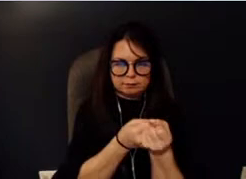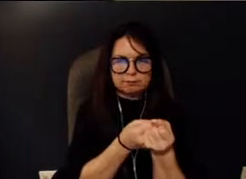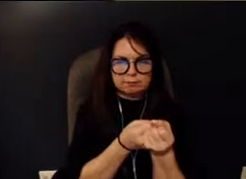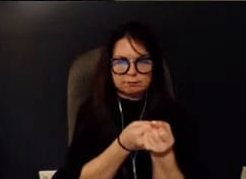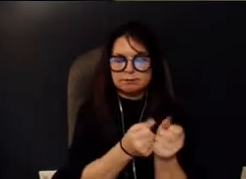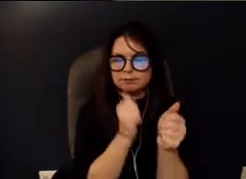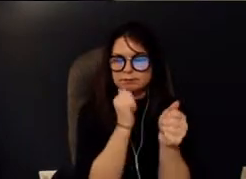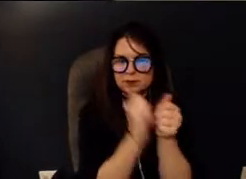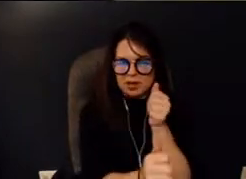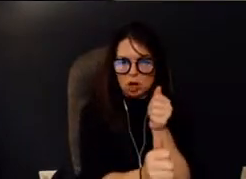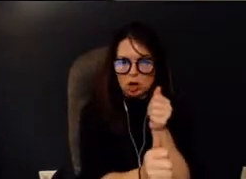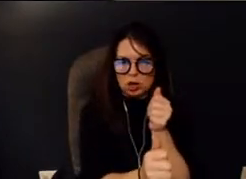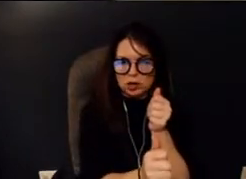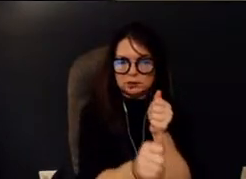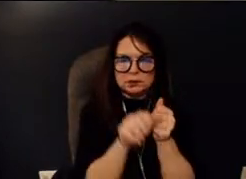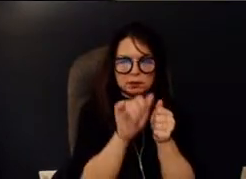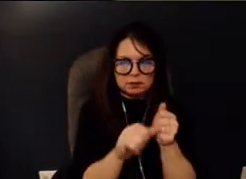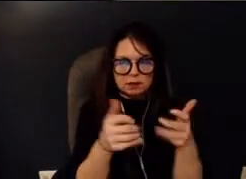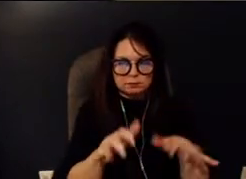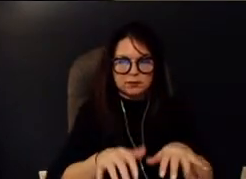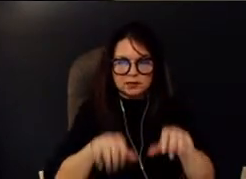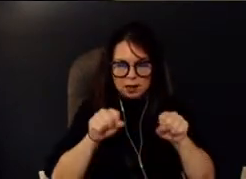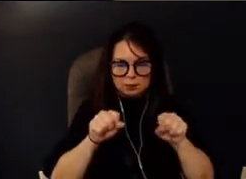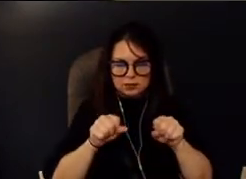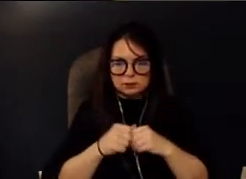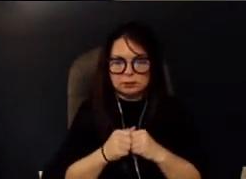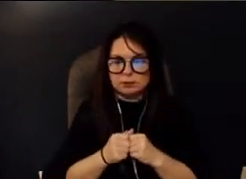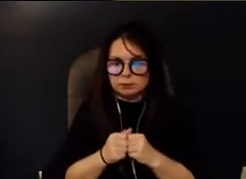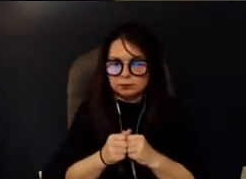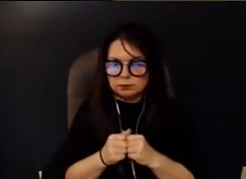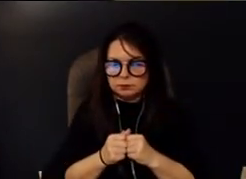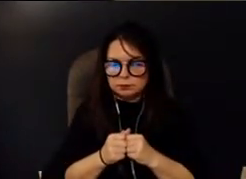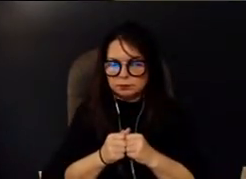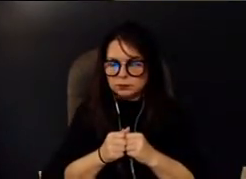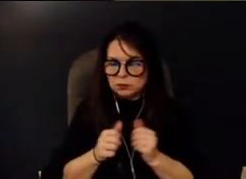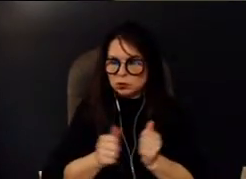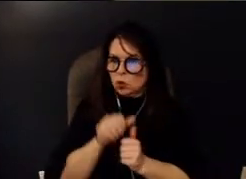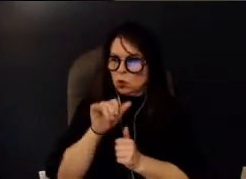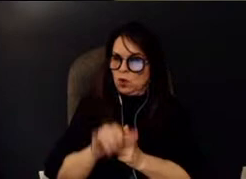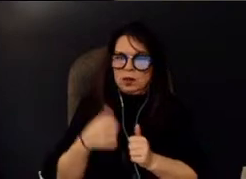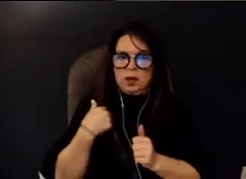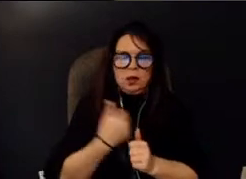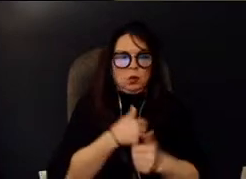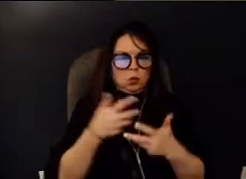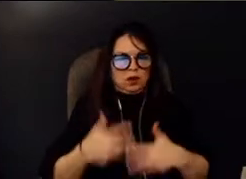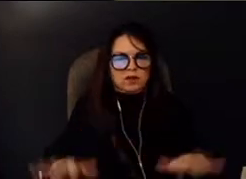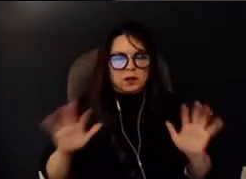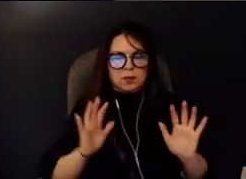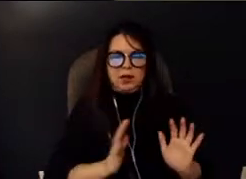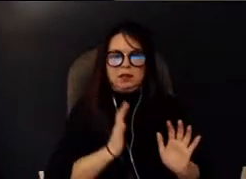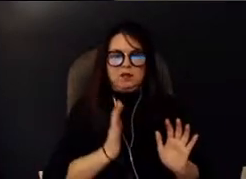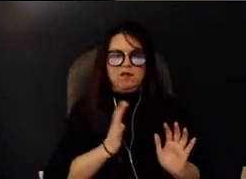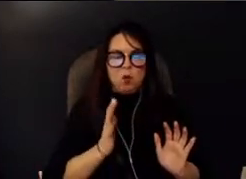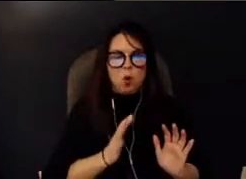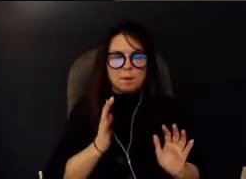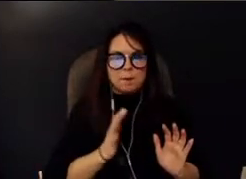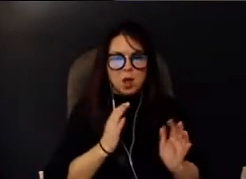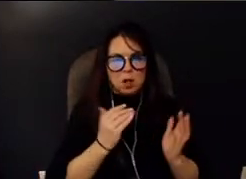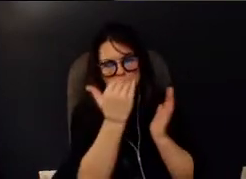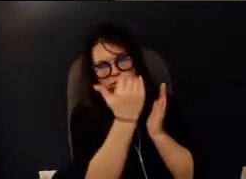is adopted. With that, we have completed the formal actions on our agenda for the 2021 budget.